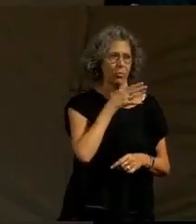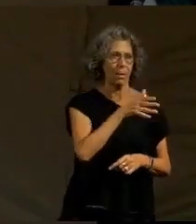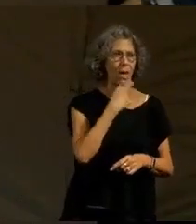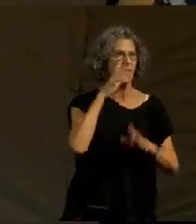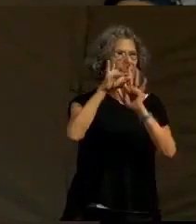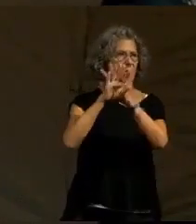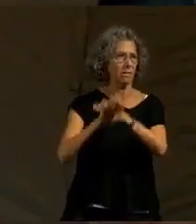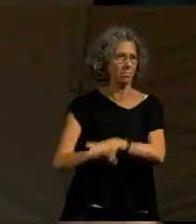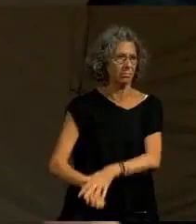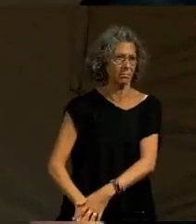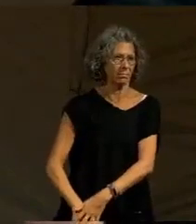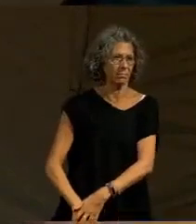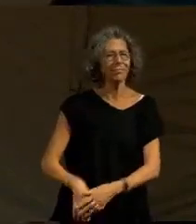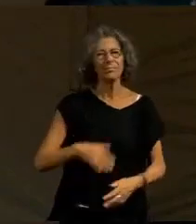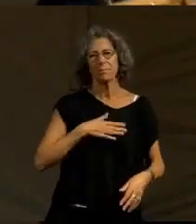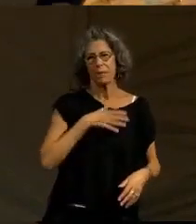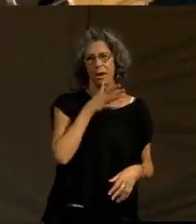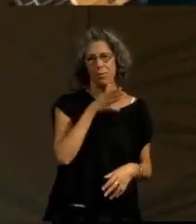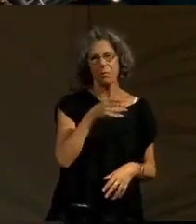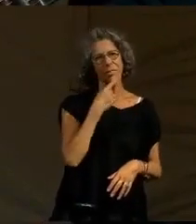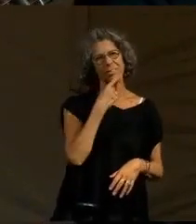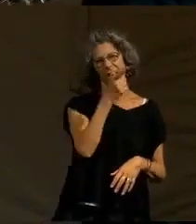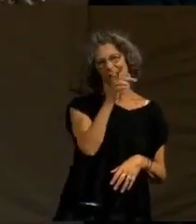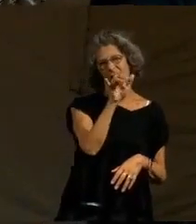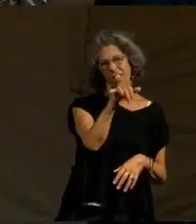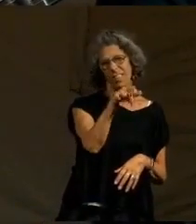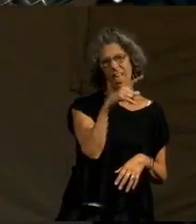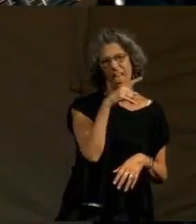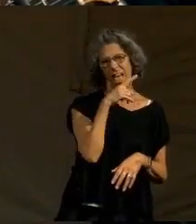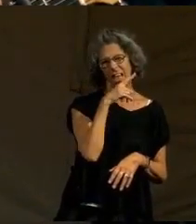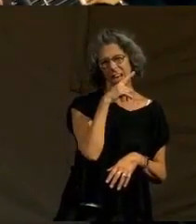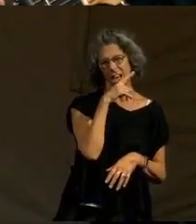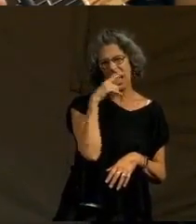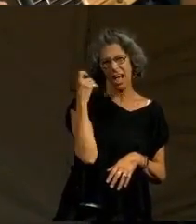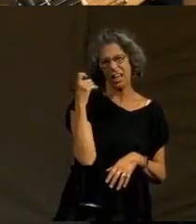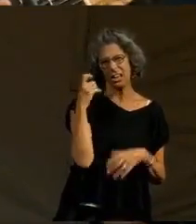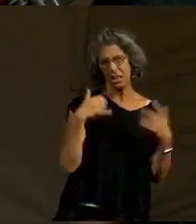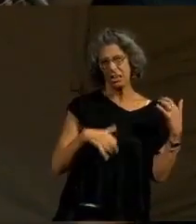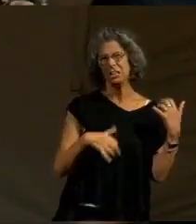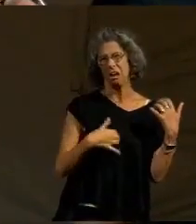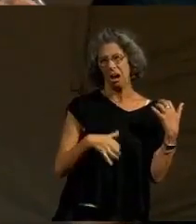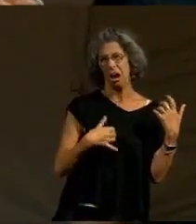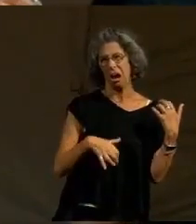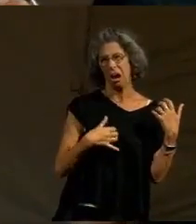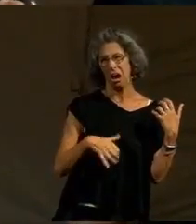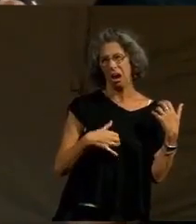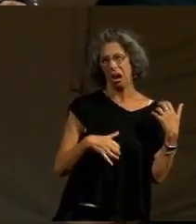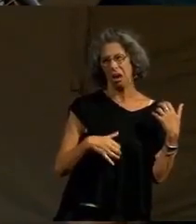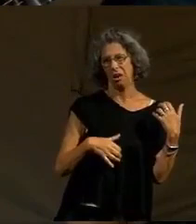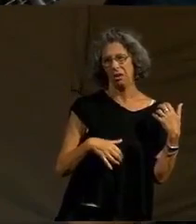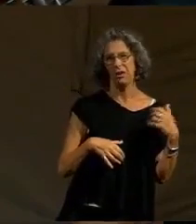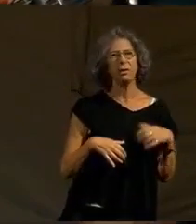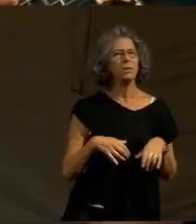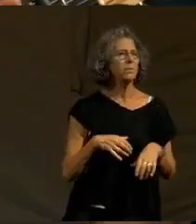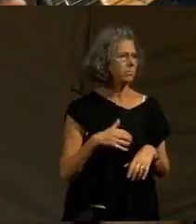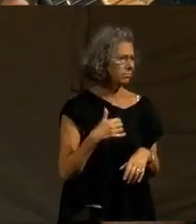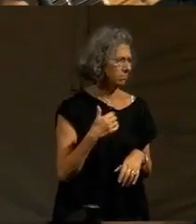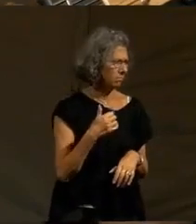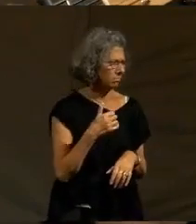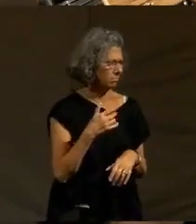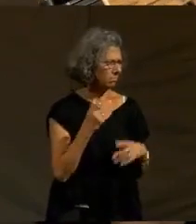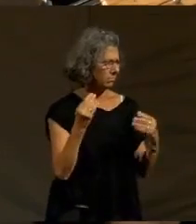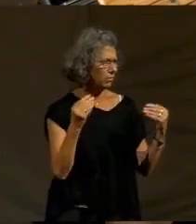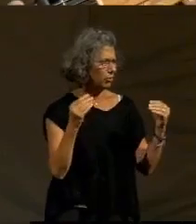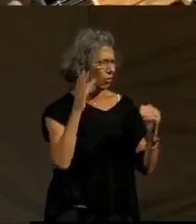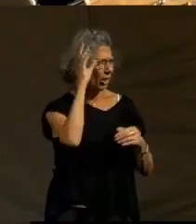ugly guitar over there. That Madeira. I said, lady, that's a Madeira. That's the